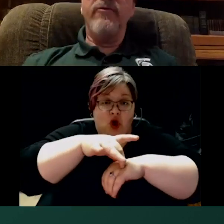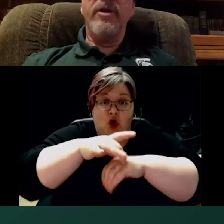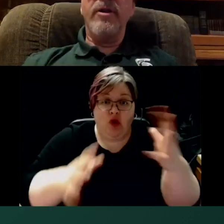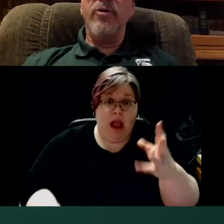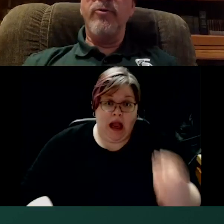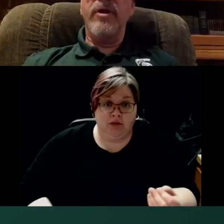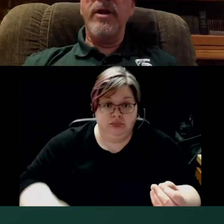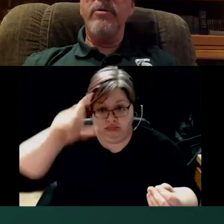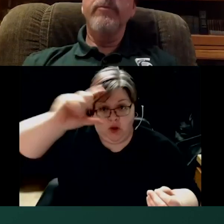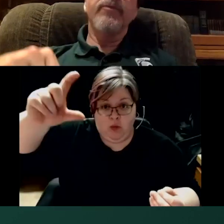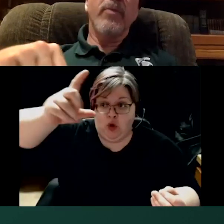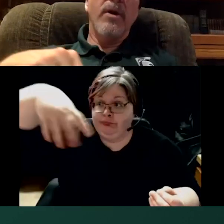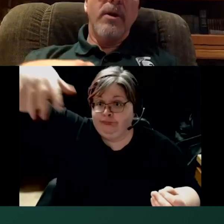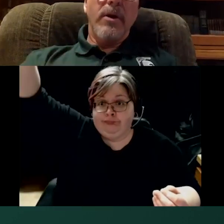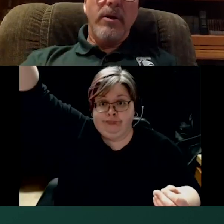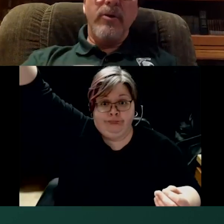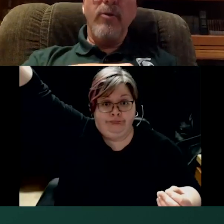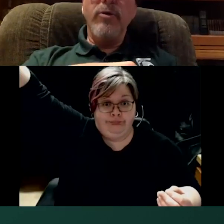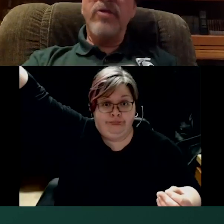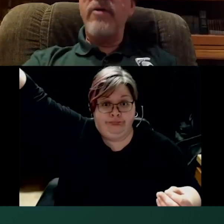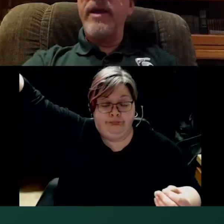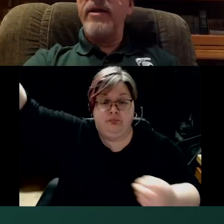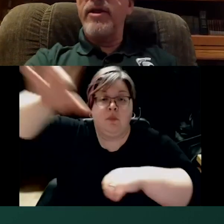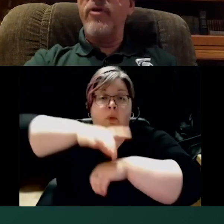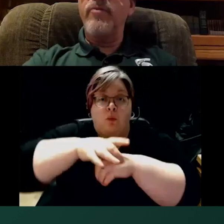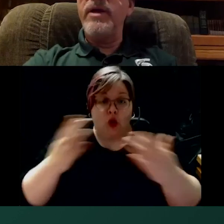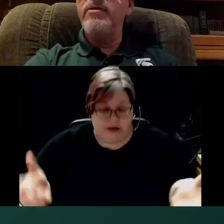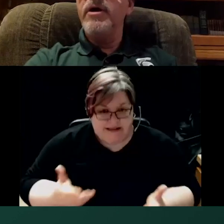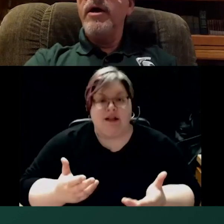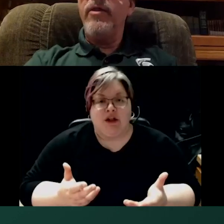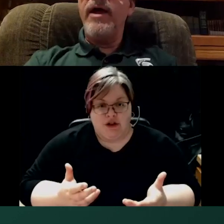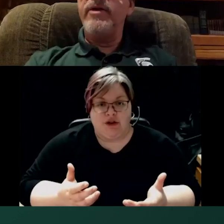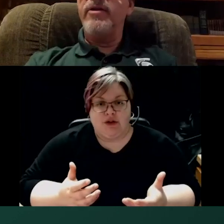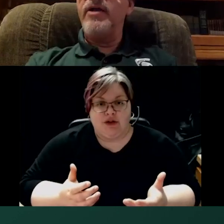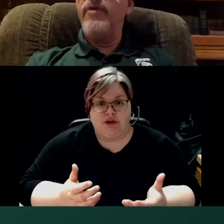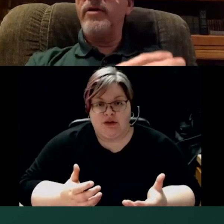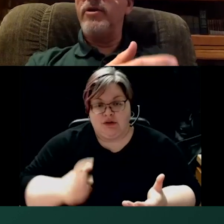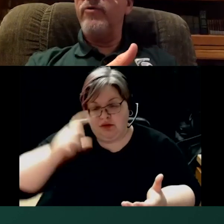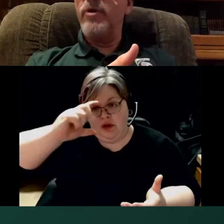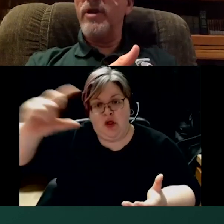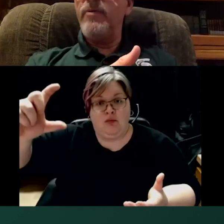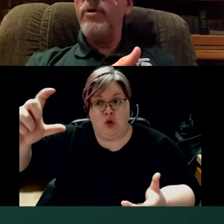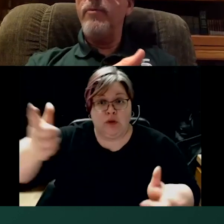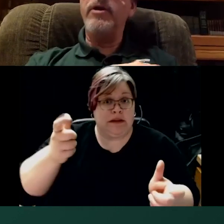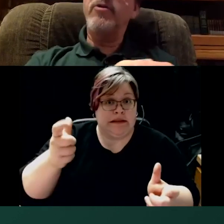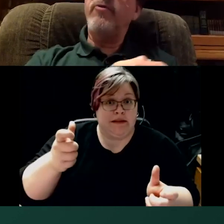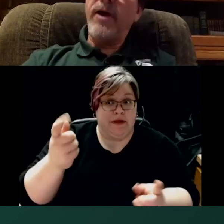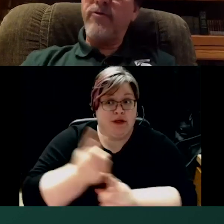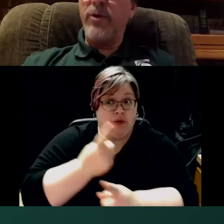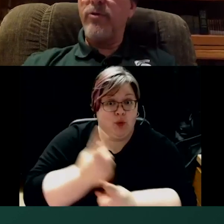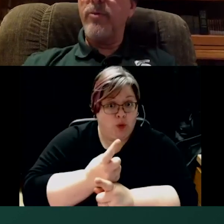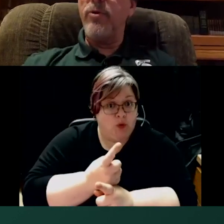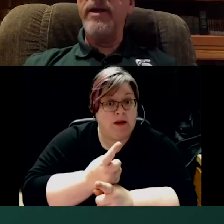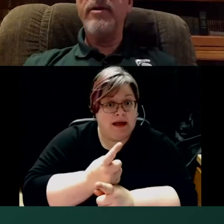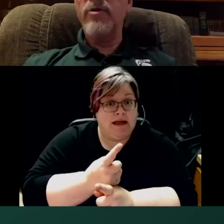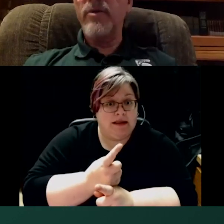But since the Earth is here, the moon is traveling at such a speed that it's not fast enough to escape, but it's too fast for